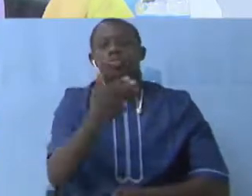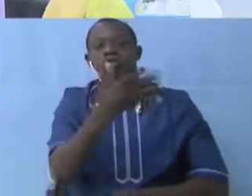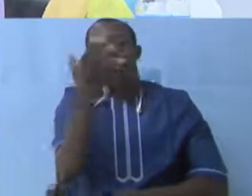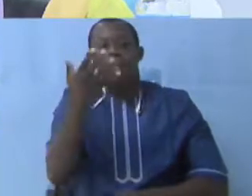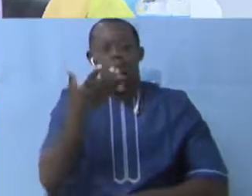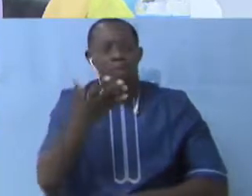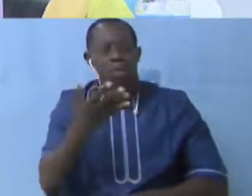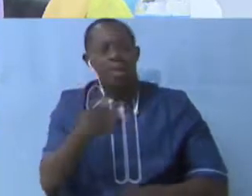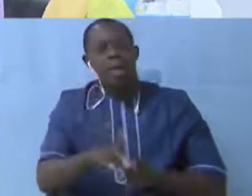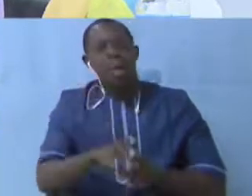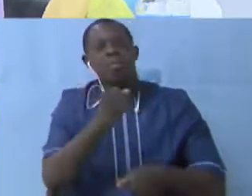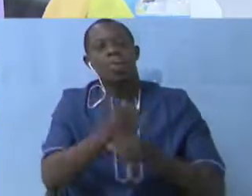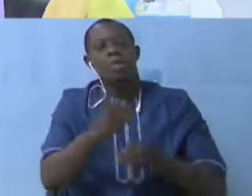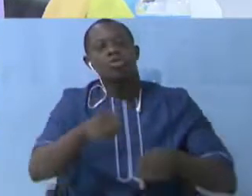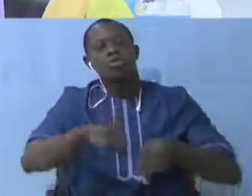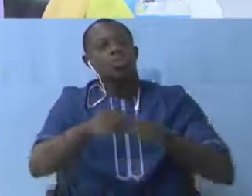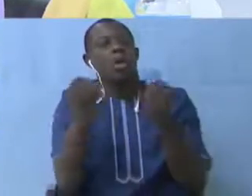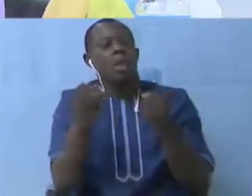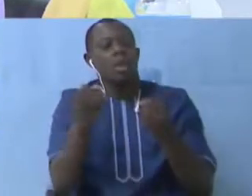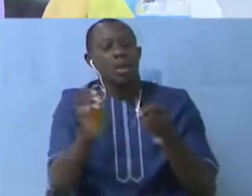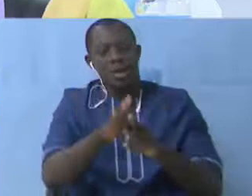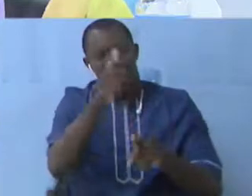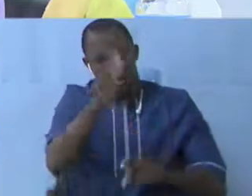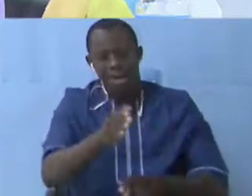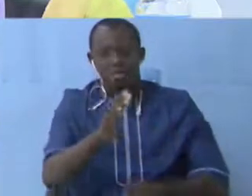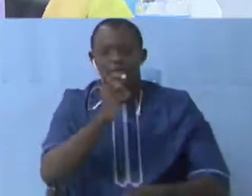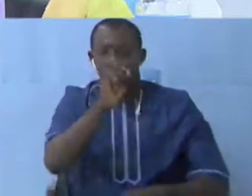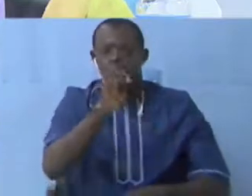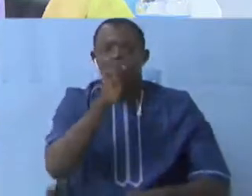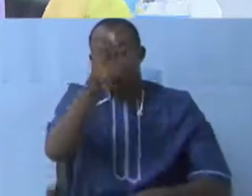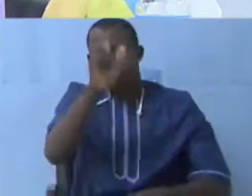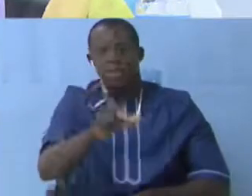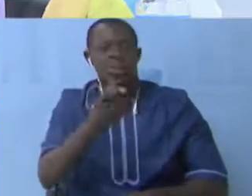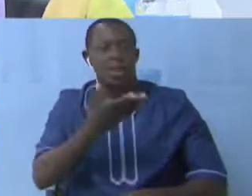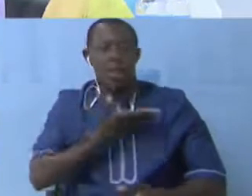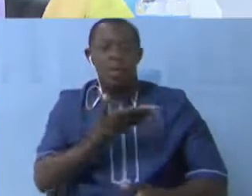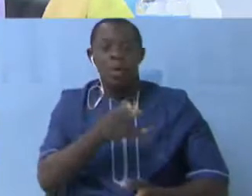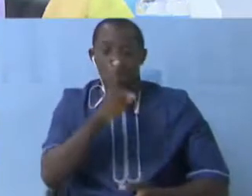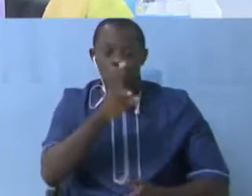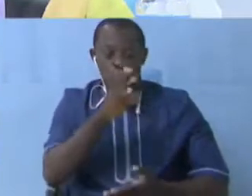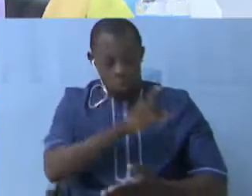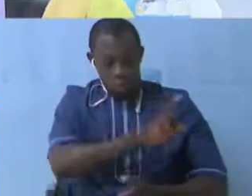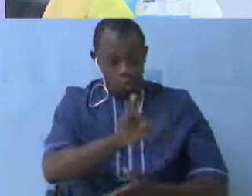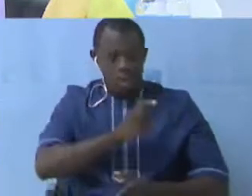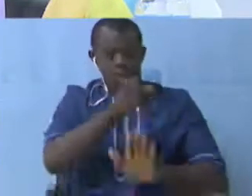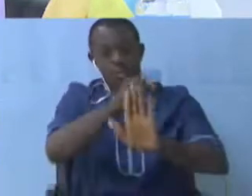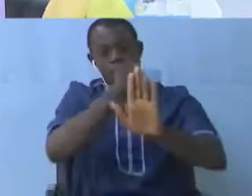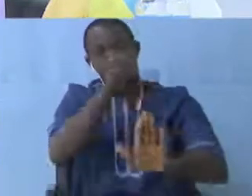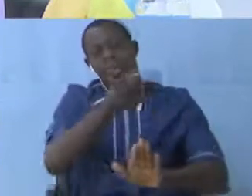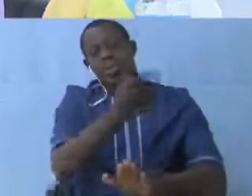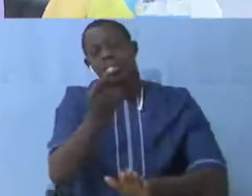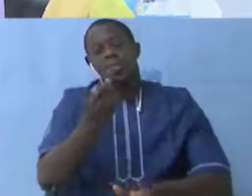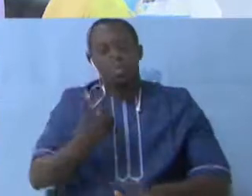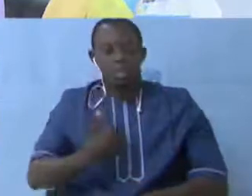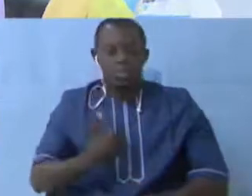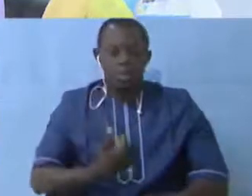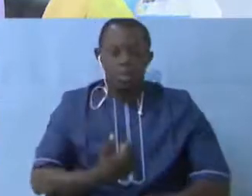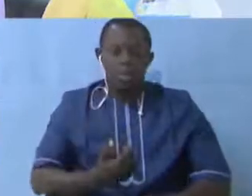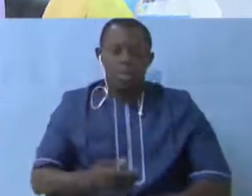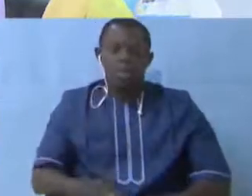of journalists, those we are defending. ñenn nag xëtti nag yelleefi journalistes yi nga xam ne ñu ngi leen doon taxaw. But